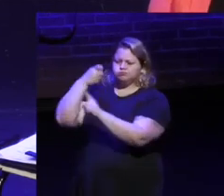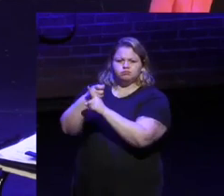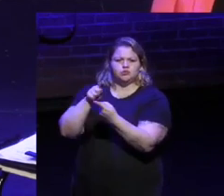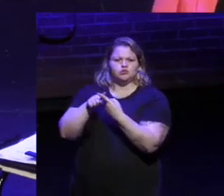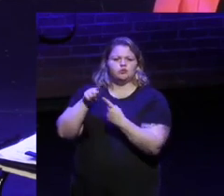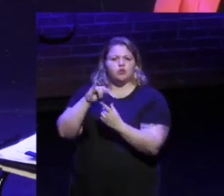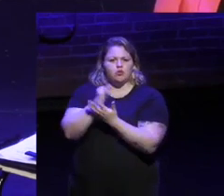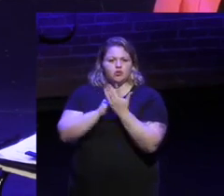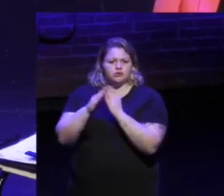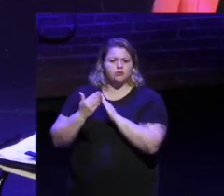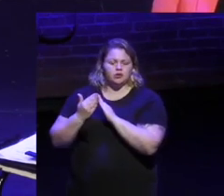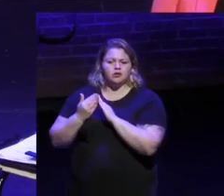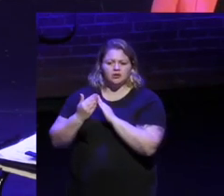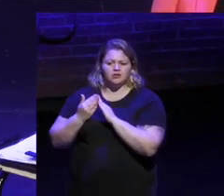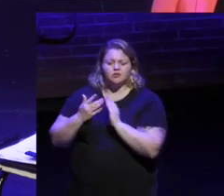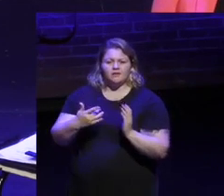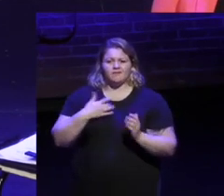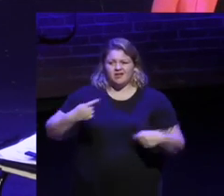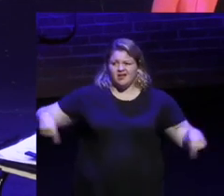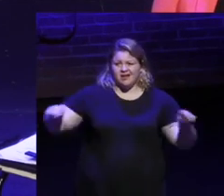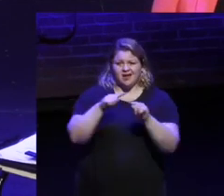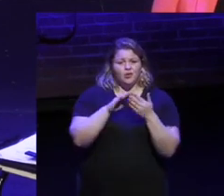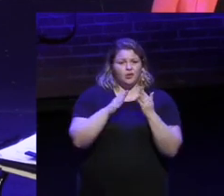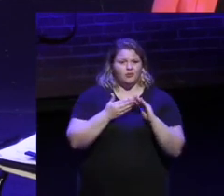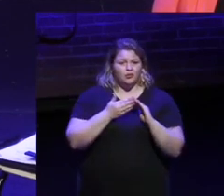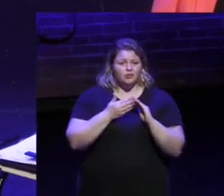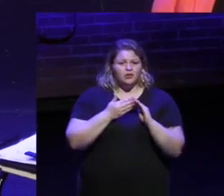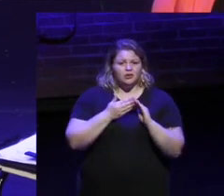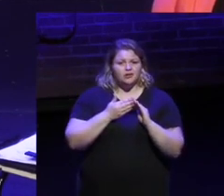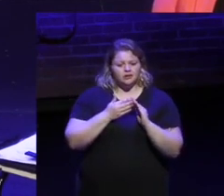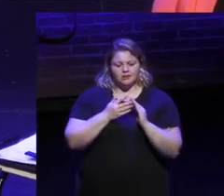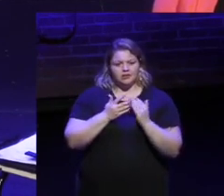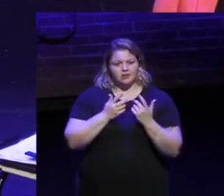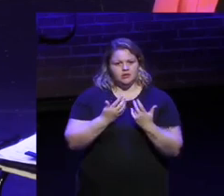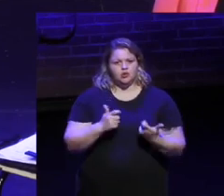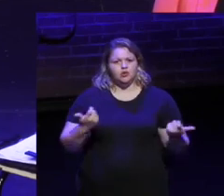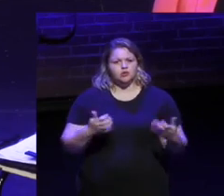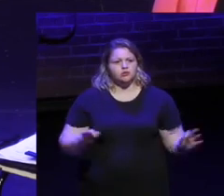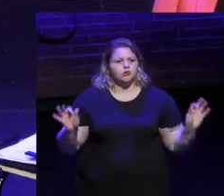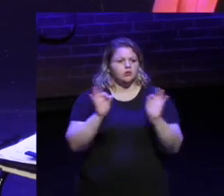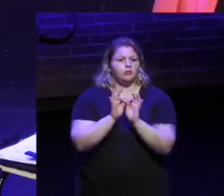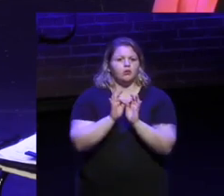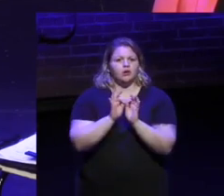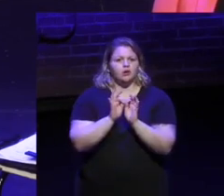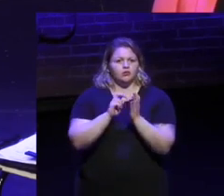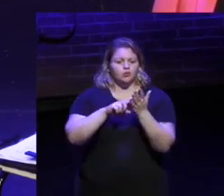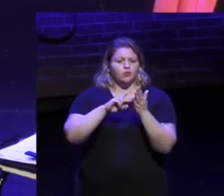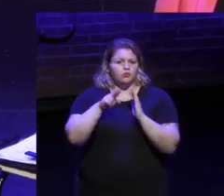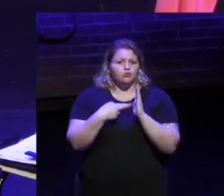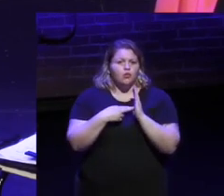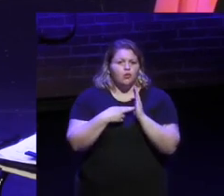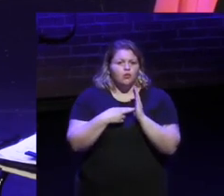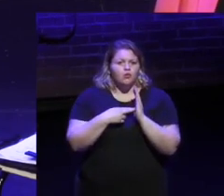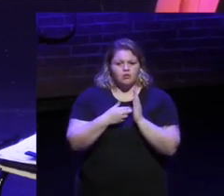think that your community, our community, the arts and culture community, is going to be the key to healing after COVID,